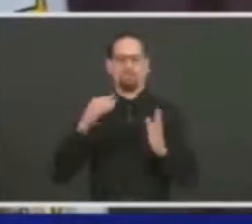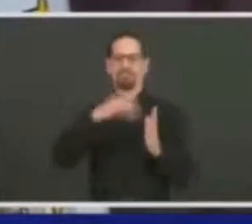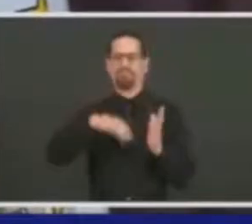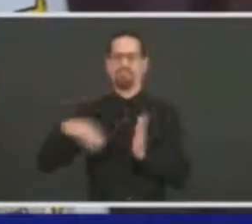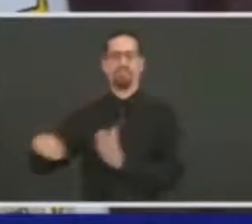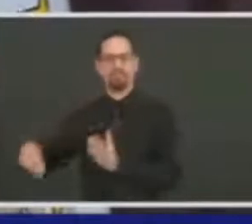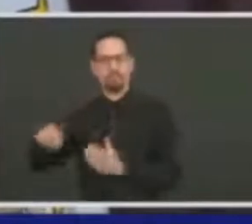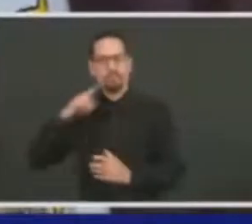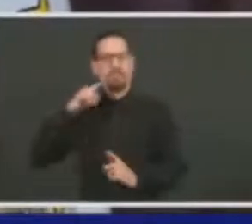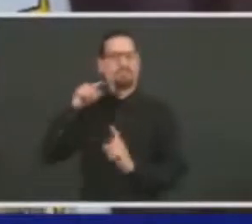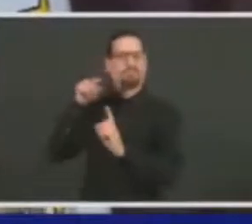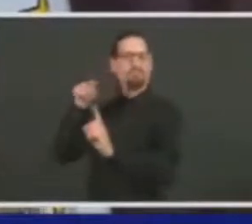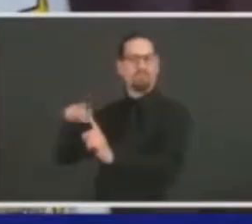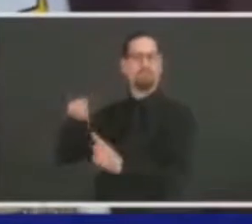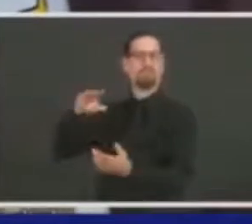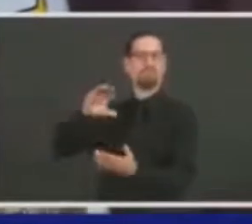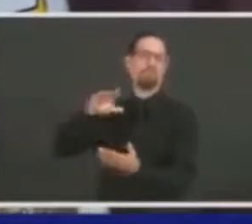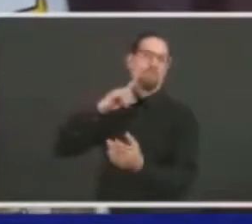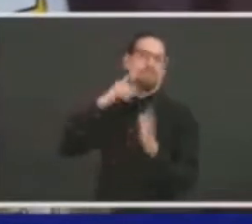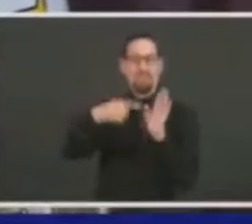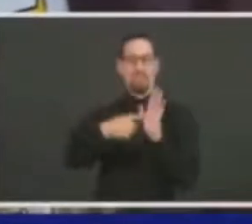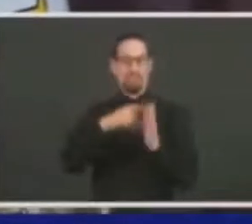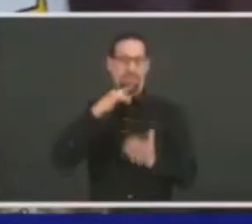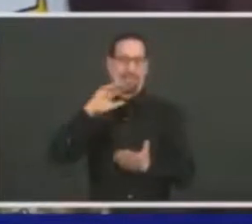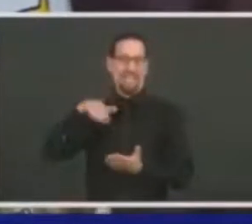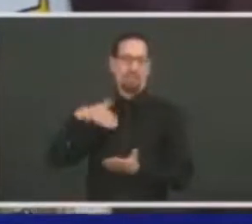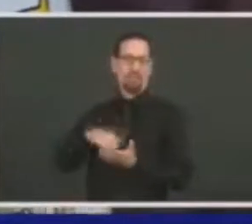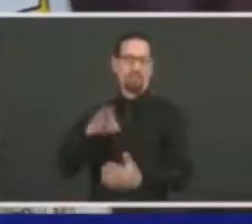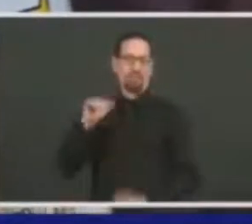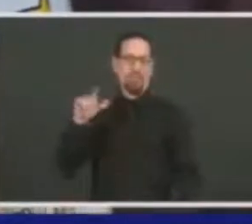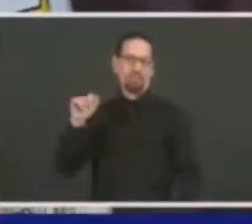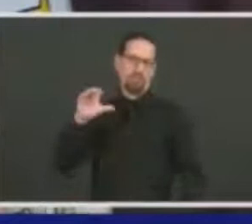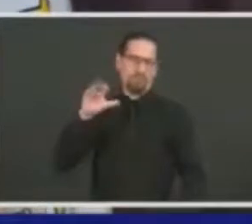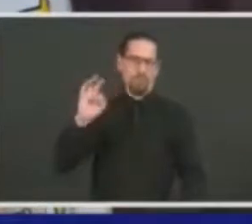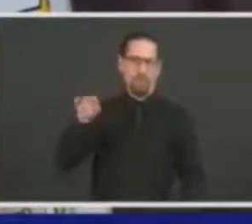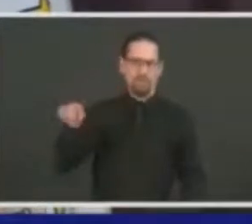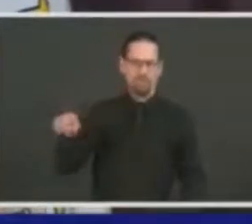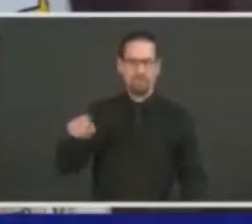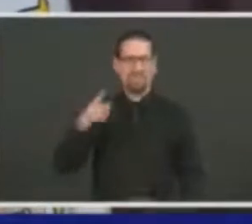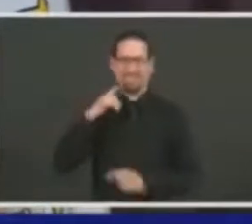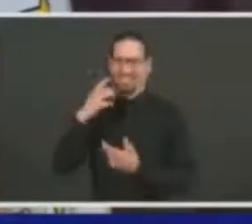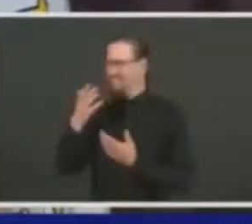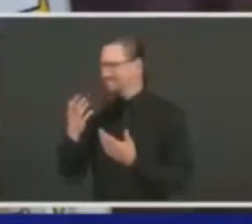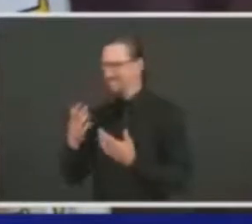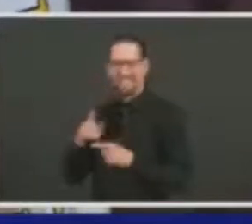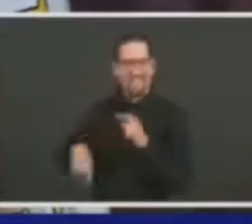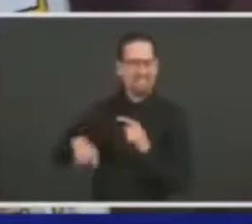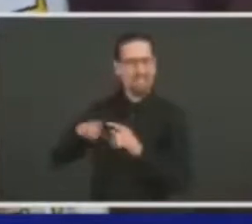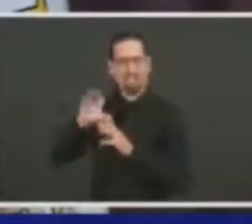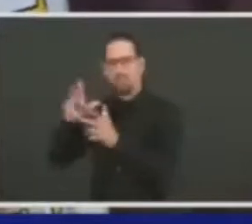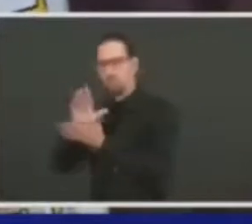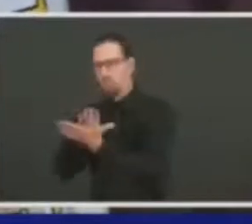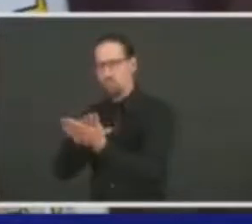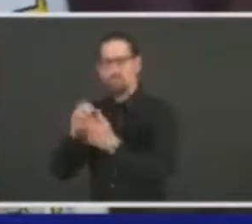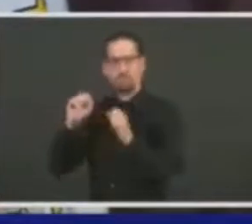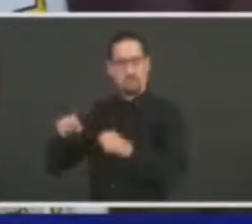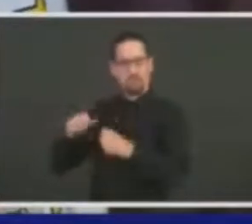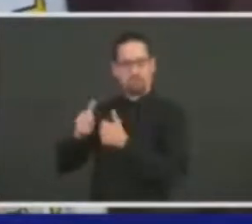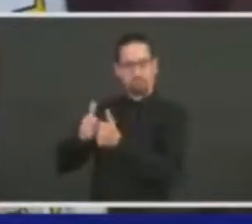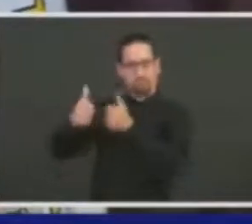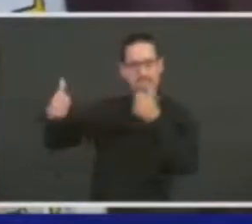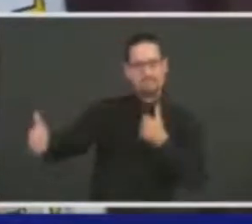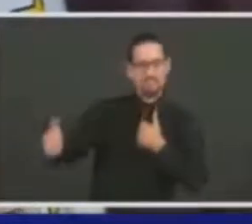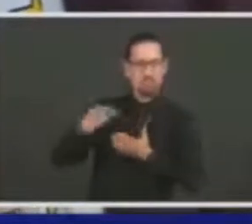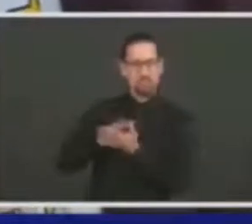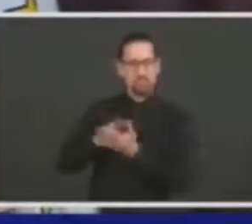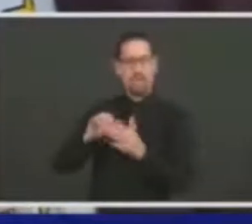mentioned them. So what happens if they have to be at distance learning? So is there a way that we can help the family as a whole? Is there a way that